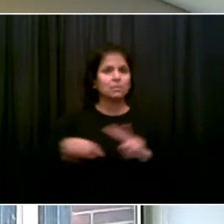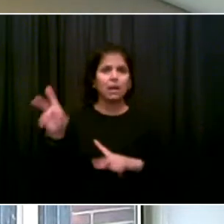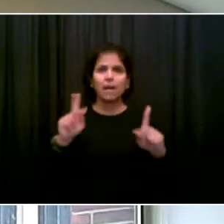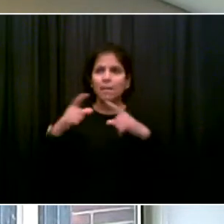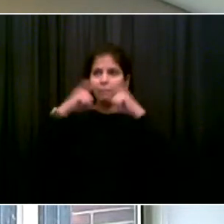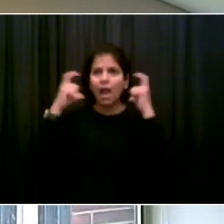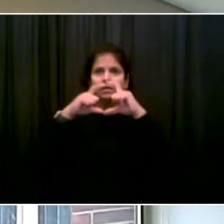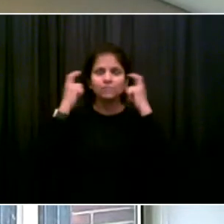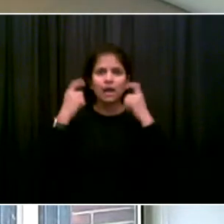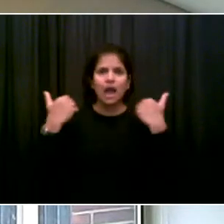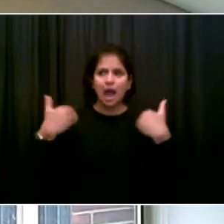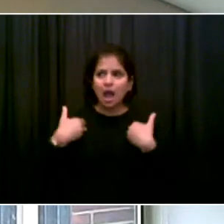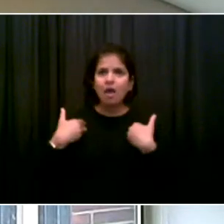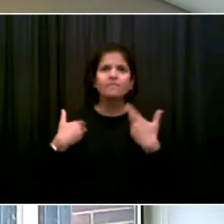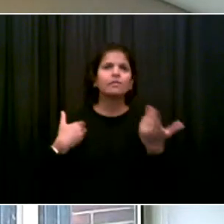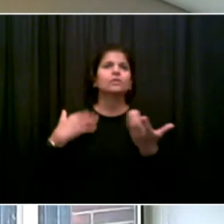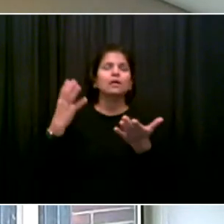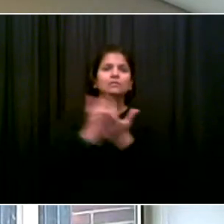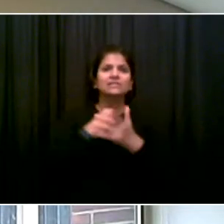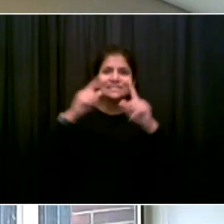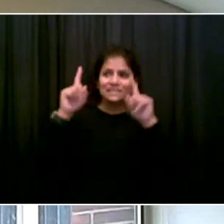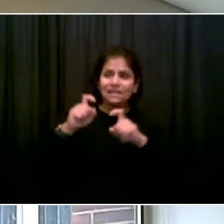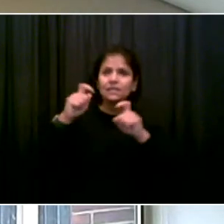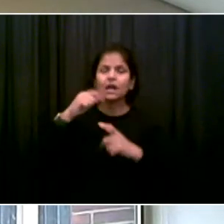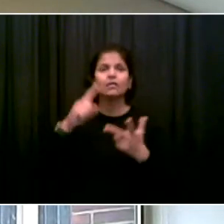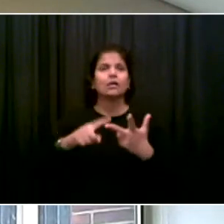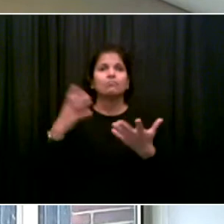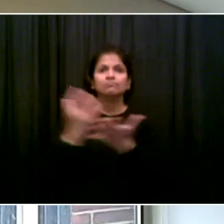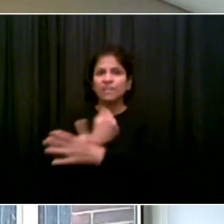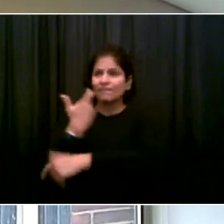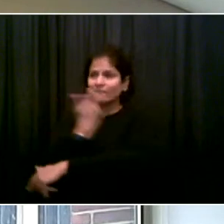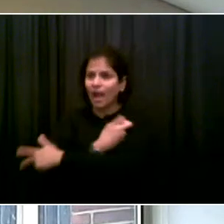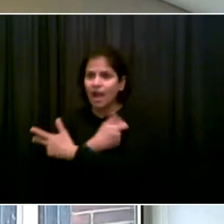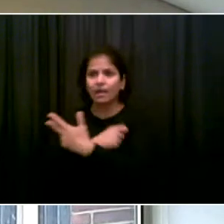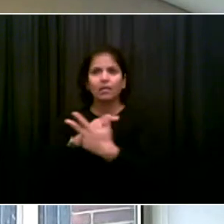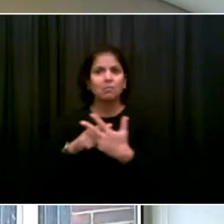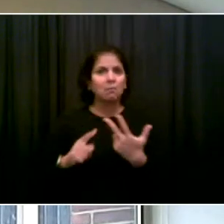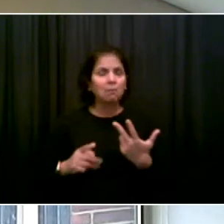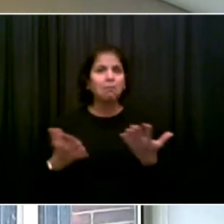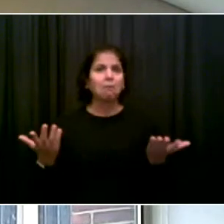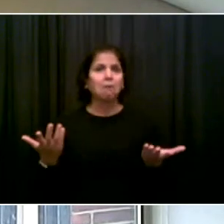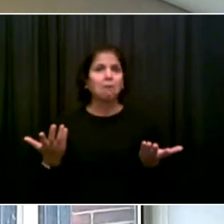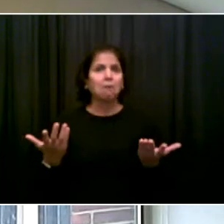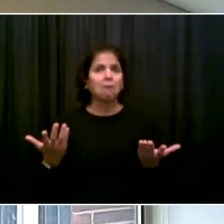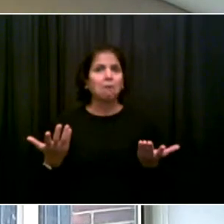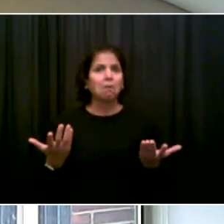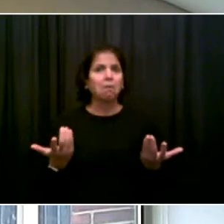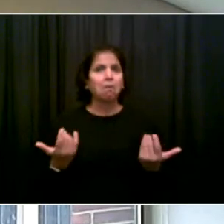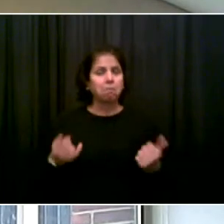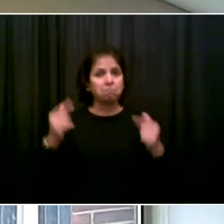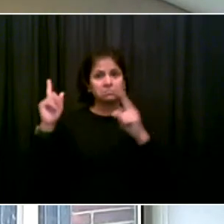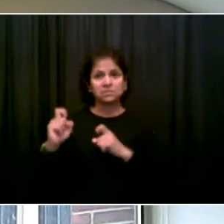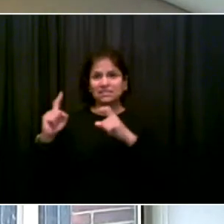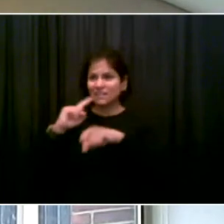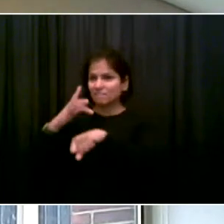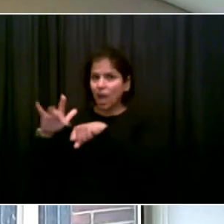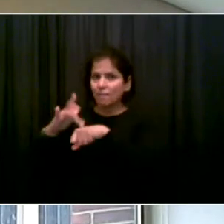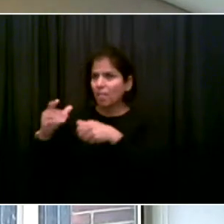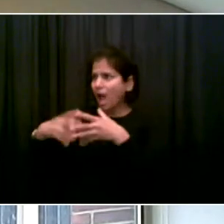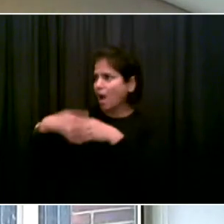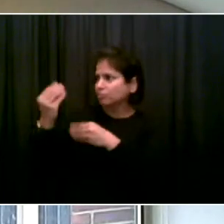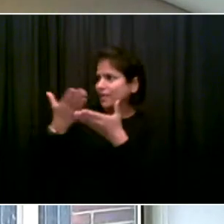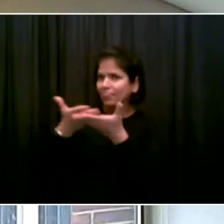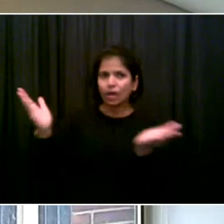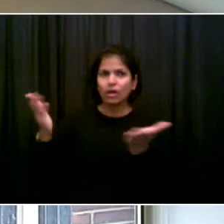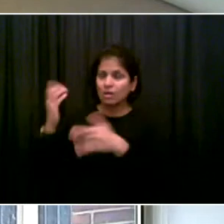do to make sure we're providing all the protection we can for our city is make tests available, make monoclonal antibodies available, continue things like contact